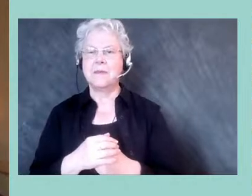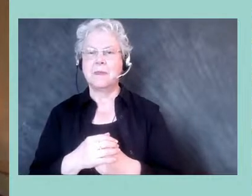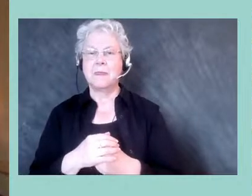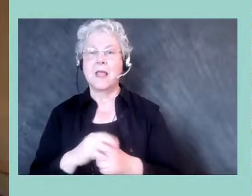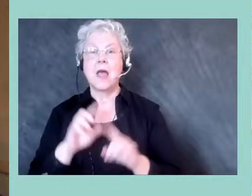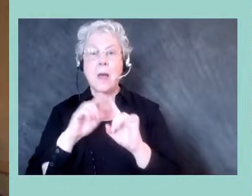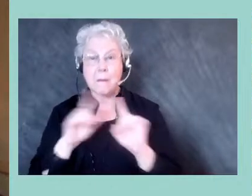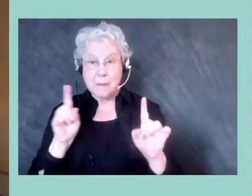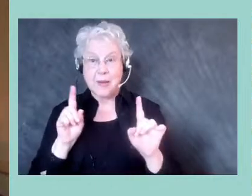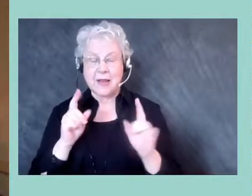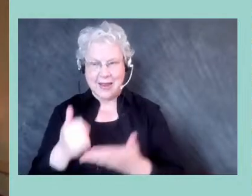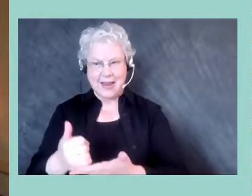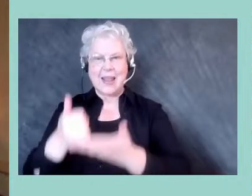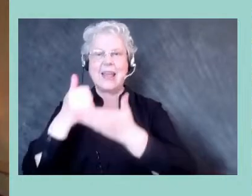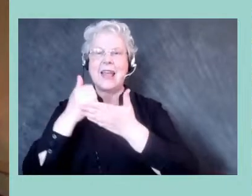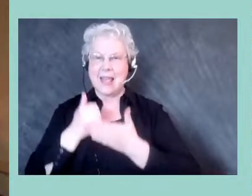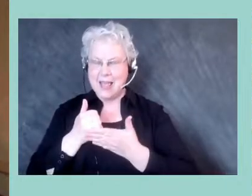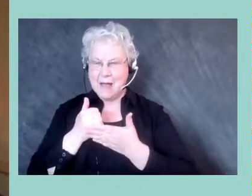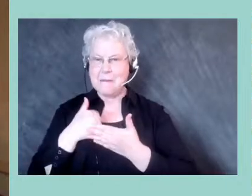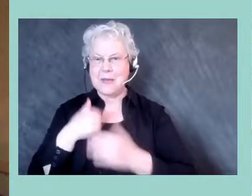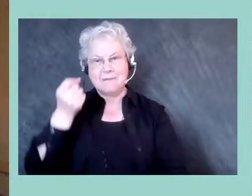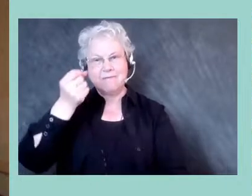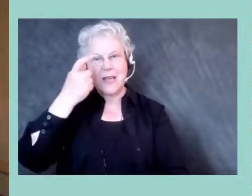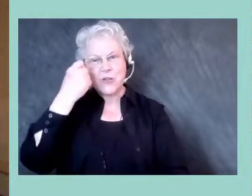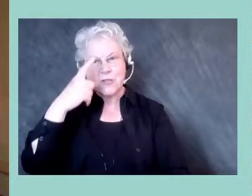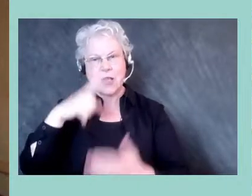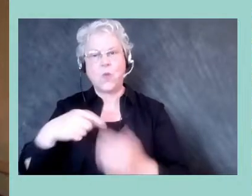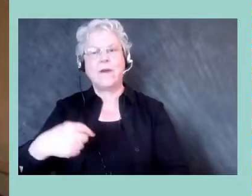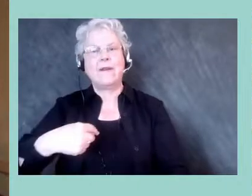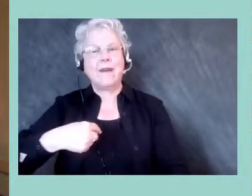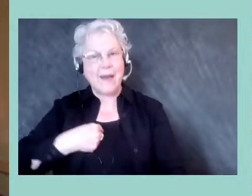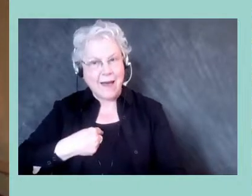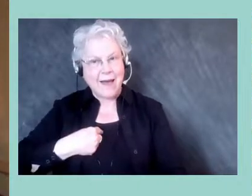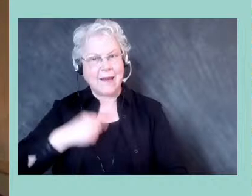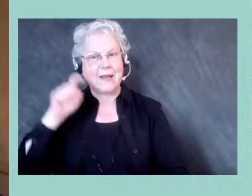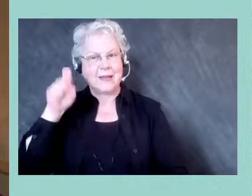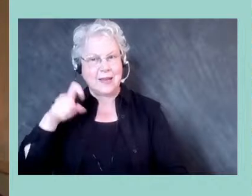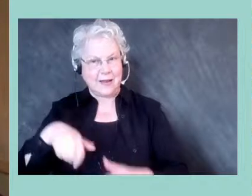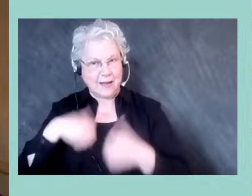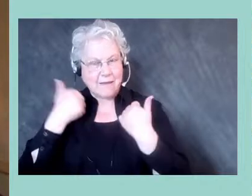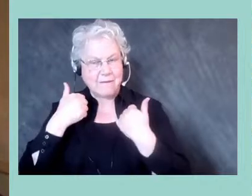tricky. But this detour helped me be clear